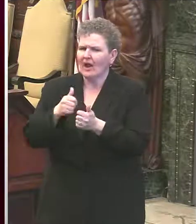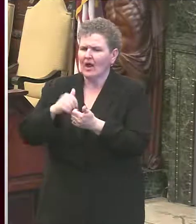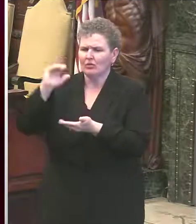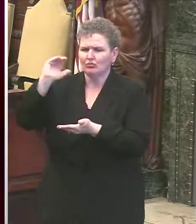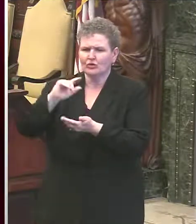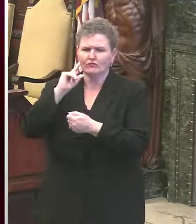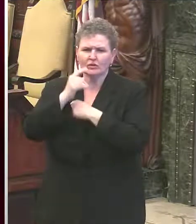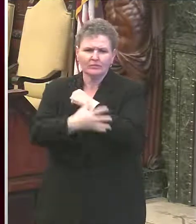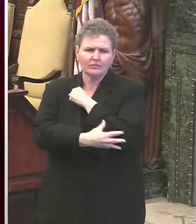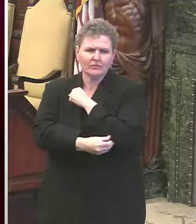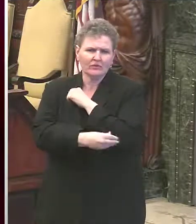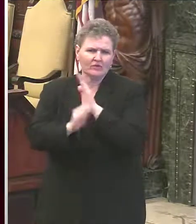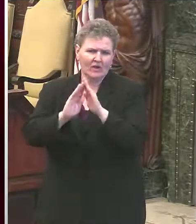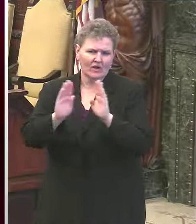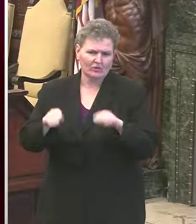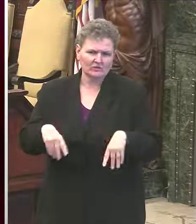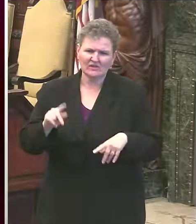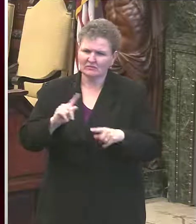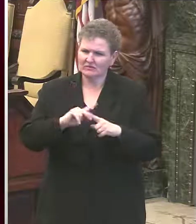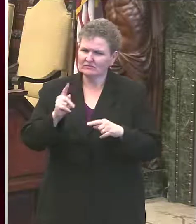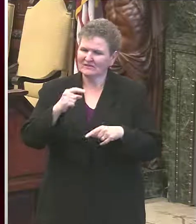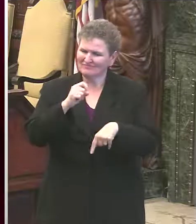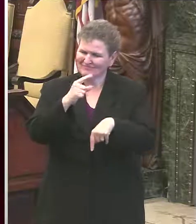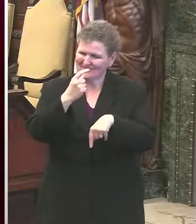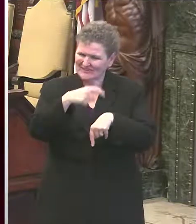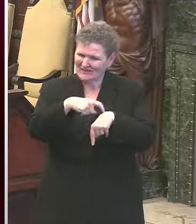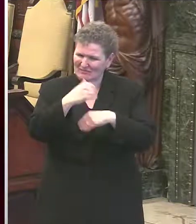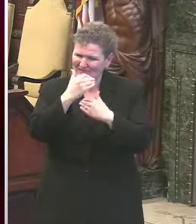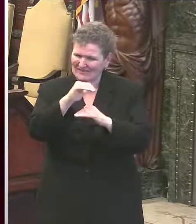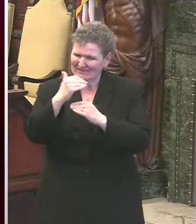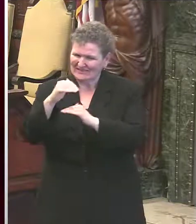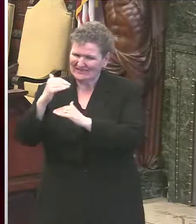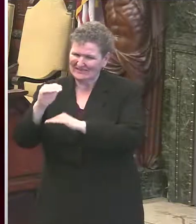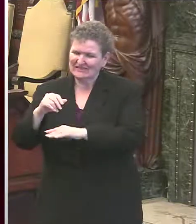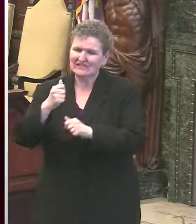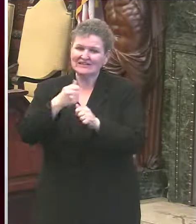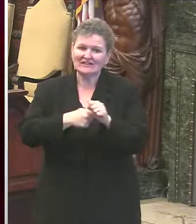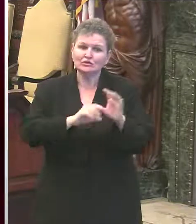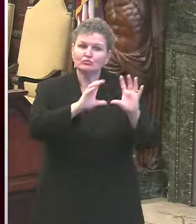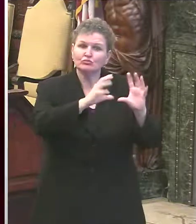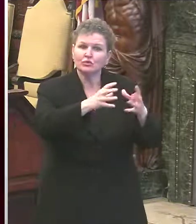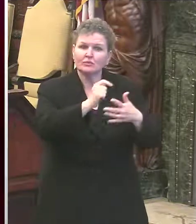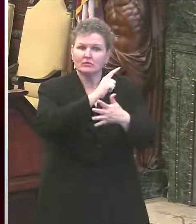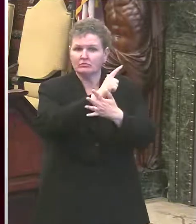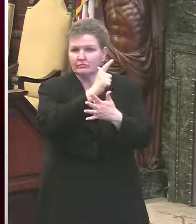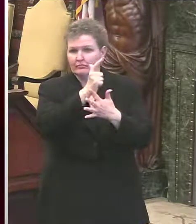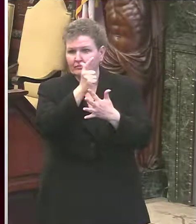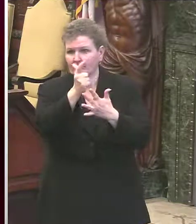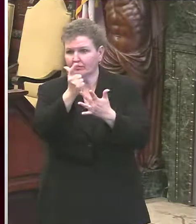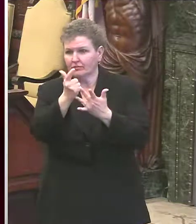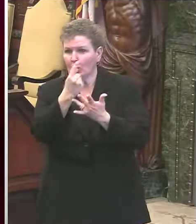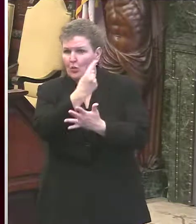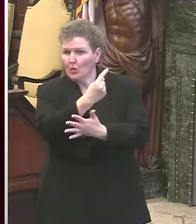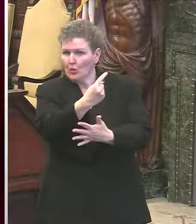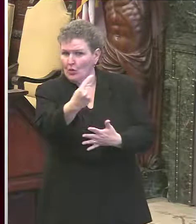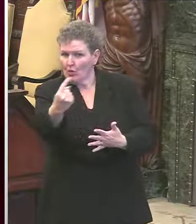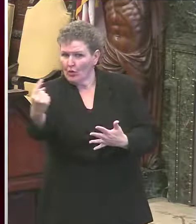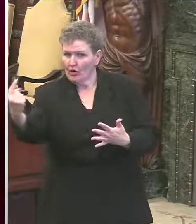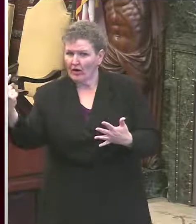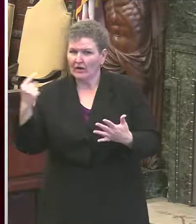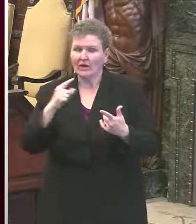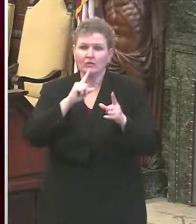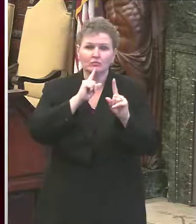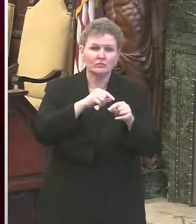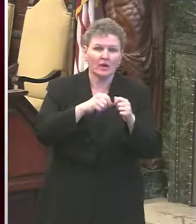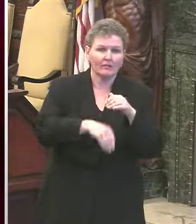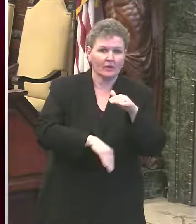Philadelphia. Because of limited time, only one representative from each media outlet is permitted to ask questions. Reporters should limit their questions